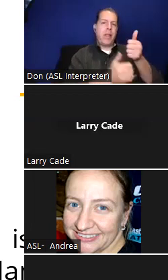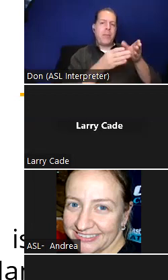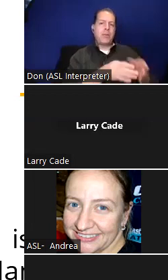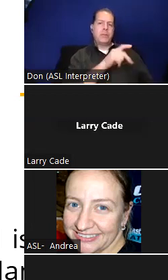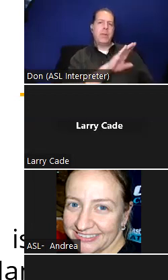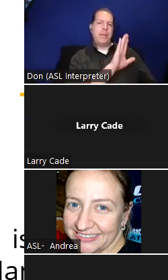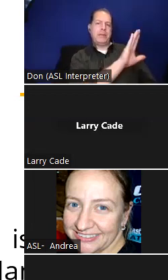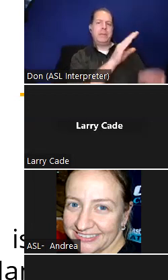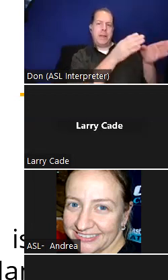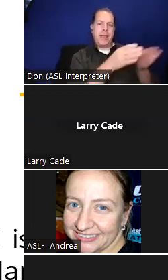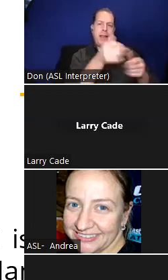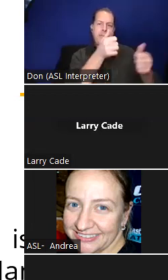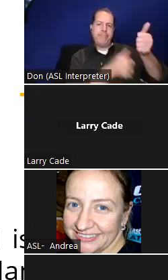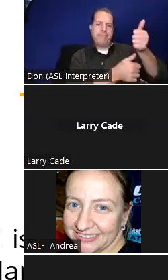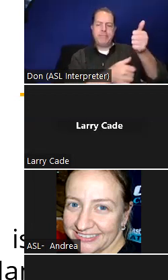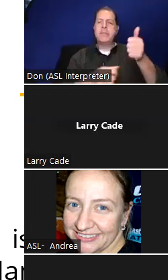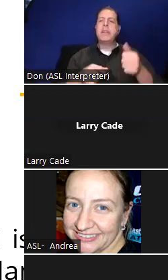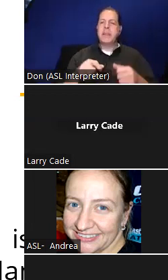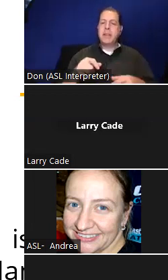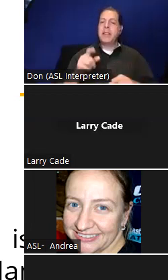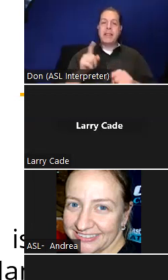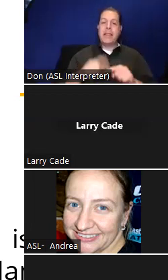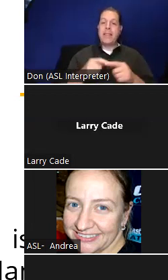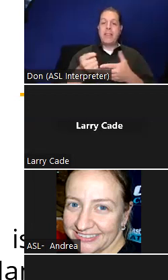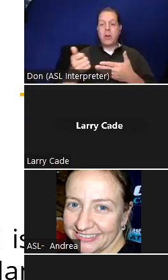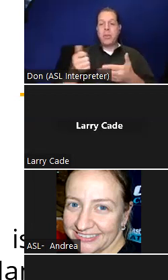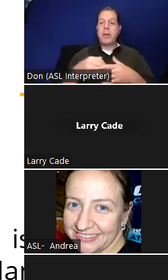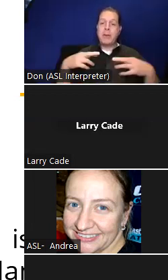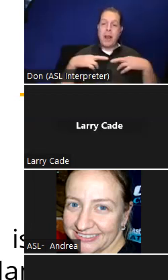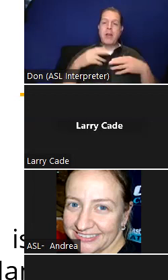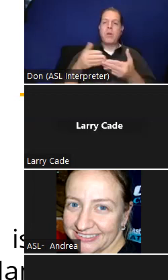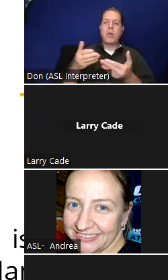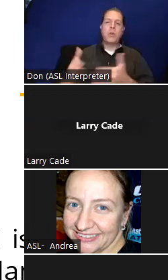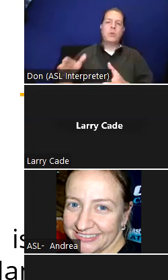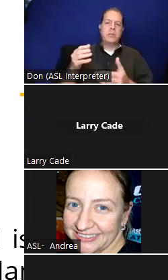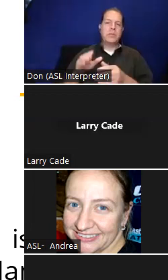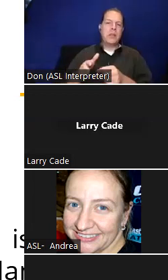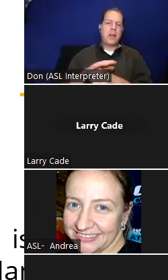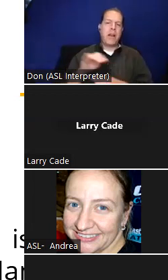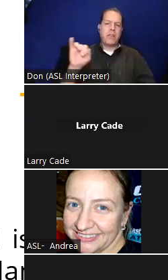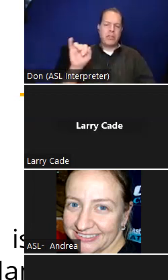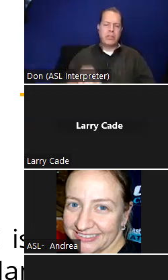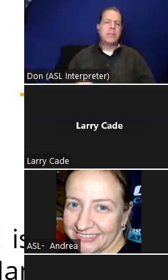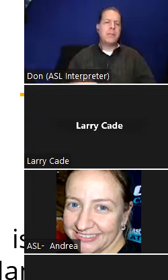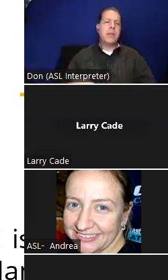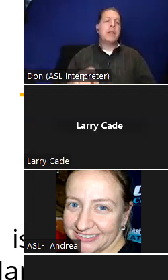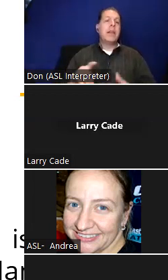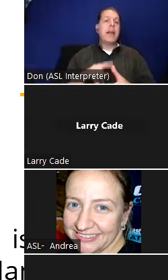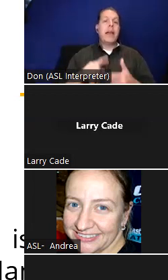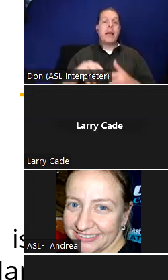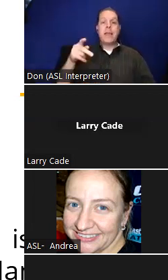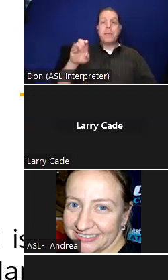plan. They're not eligible if they terminate, retire, or lose coverage. And if the